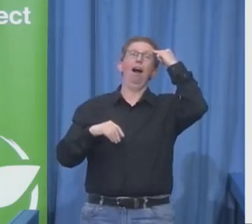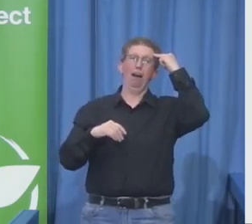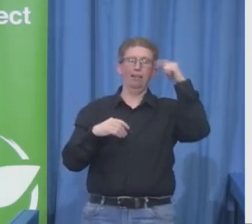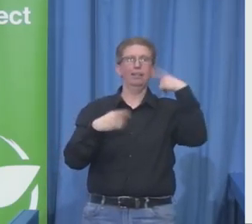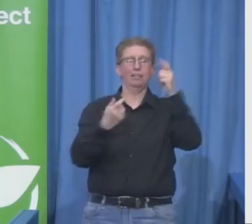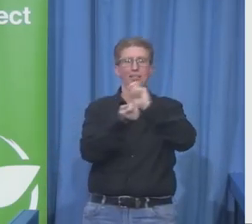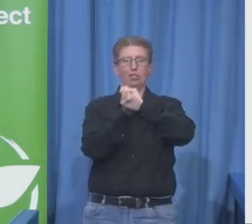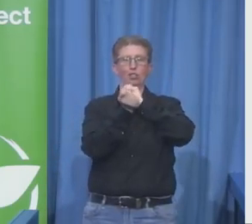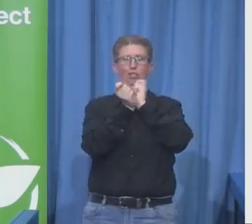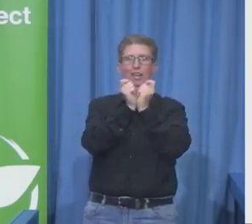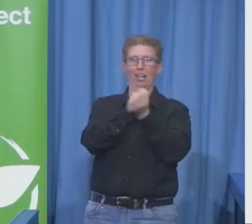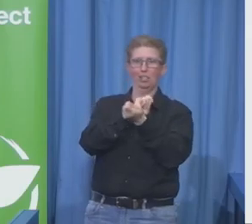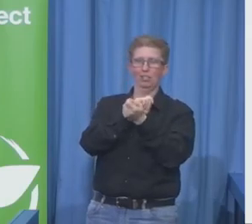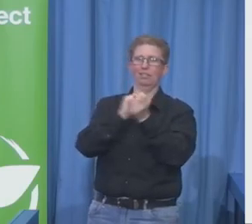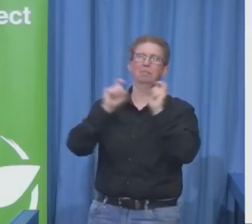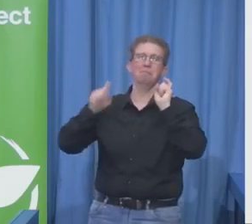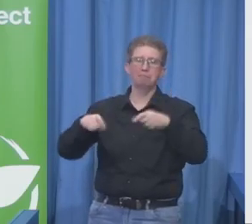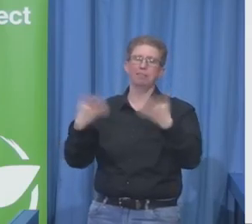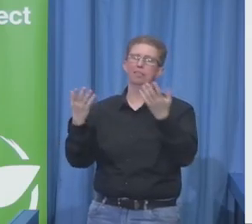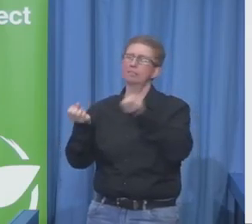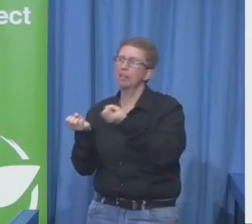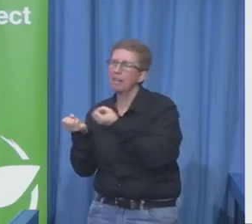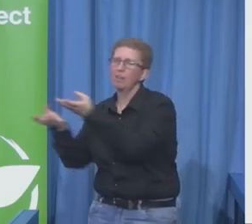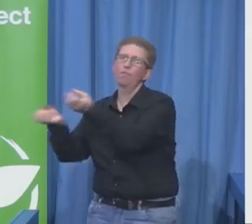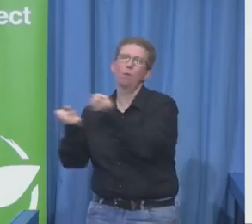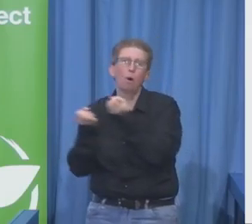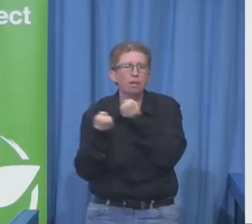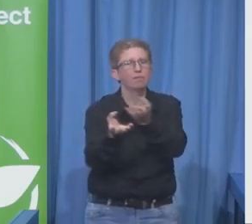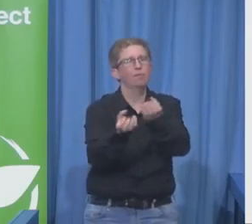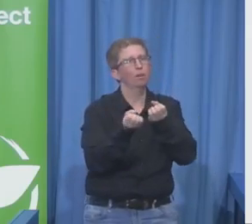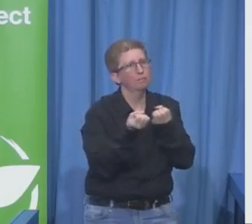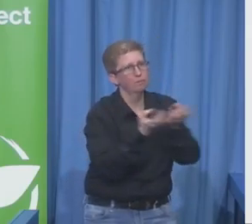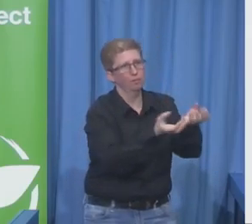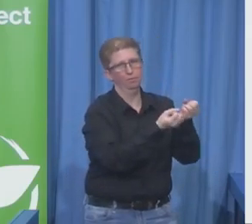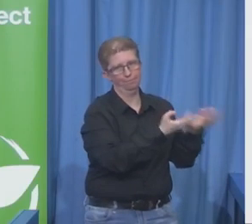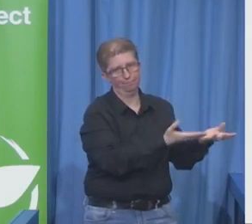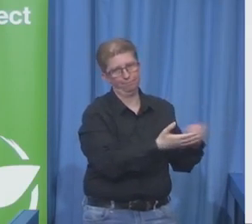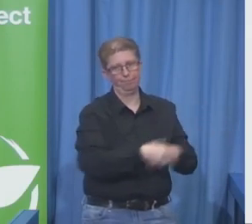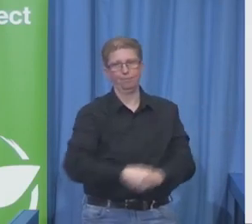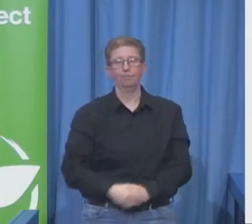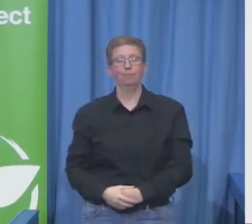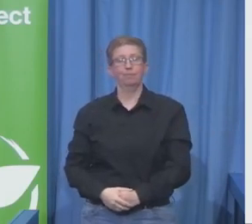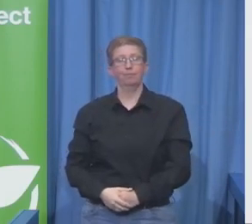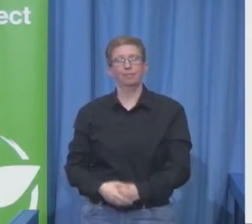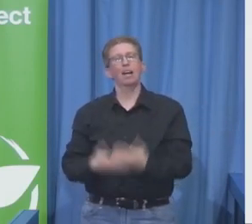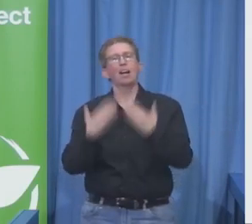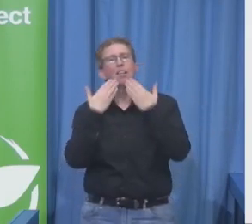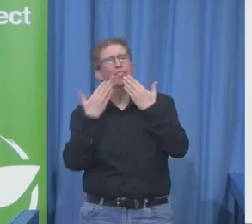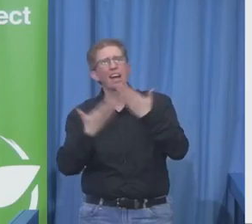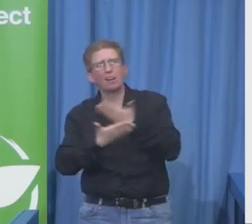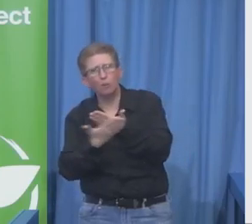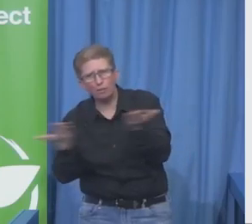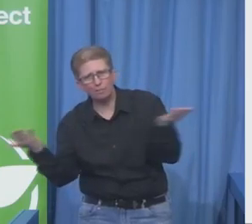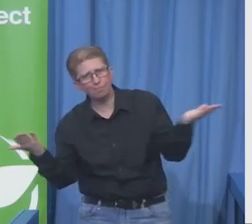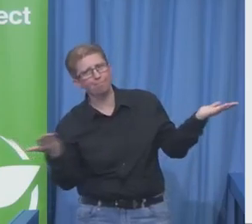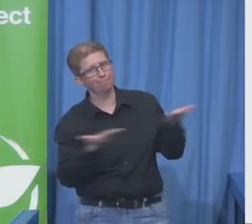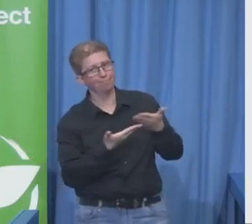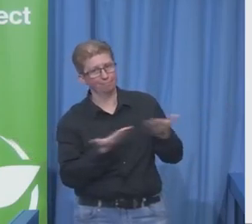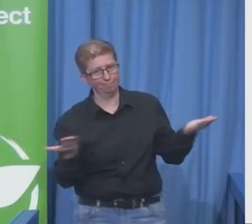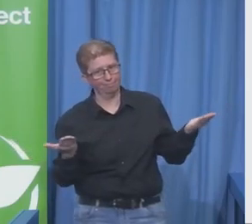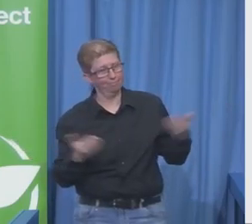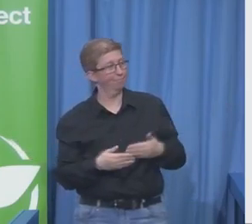Thank you. I am aware of time, so I would like to close the session today, and I'd like for us all to give our panelists a round